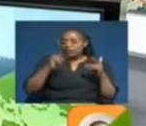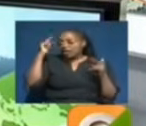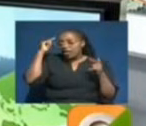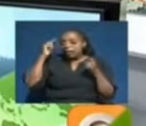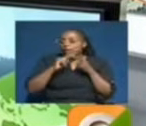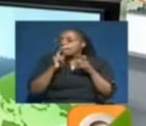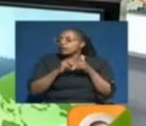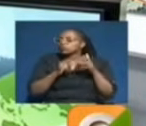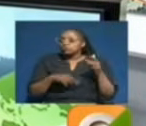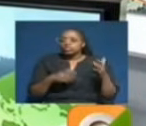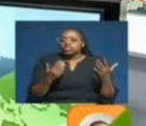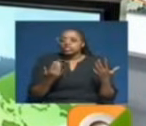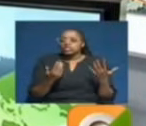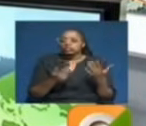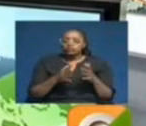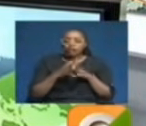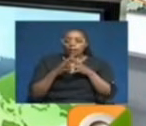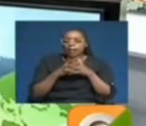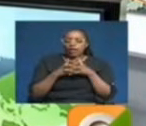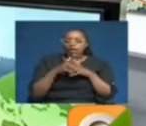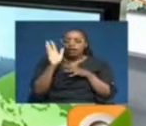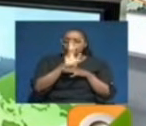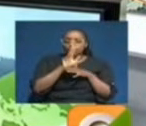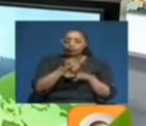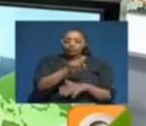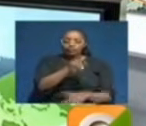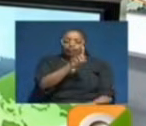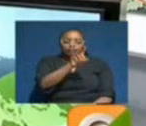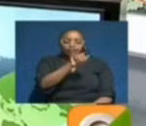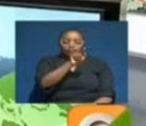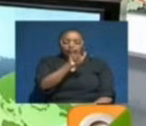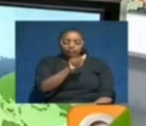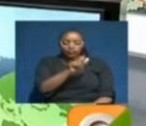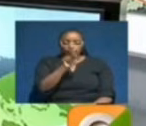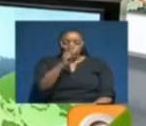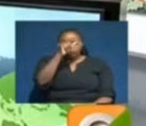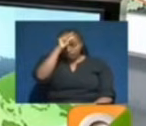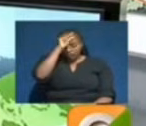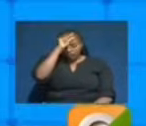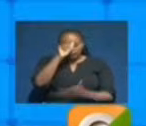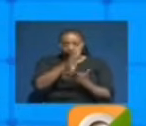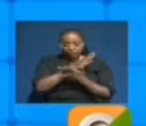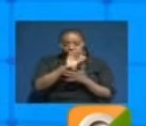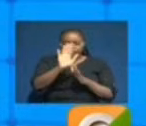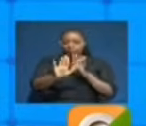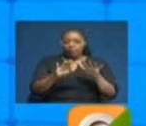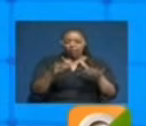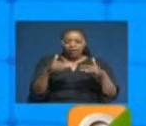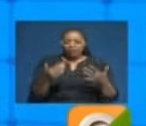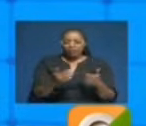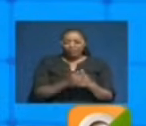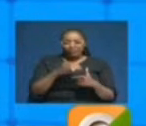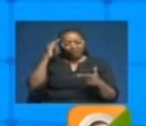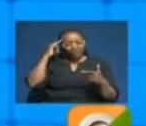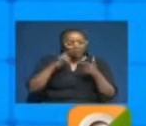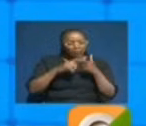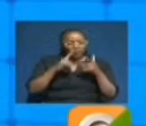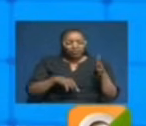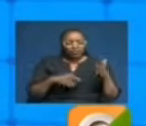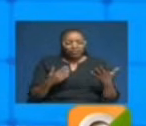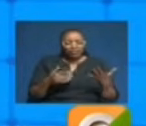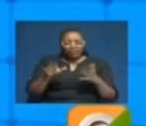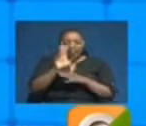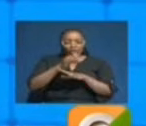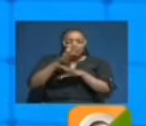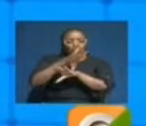purpose is the US going to use the data that the Kenya government is sharing? For what purpose? What purpose were they